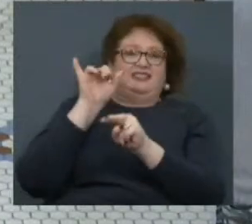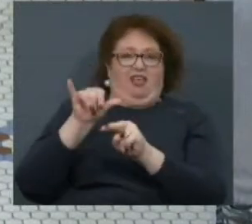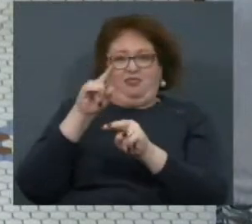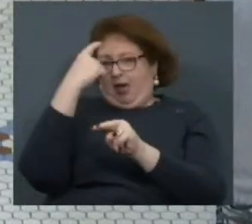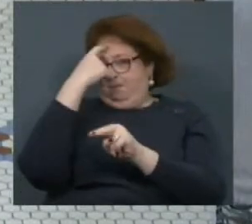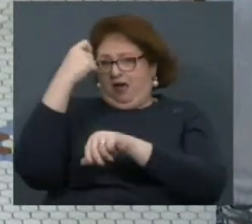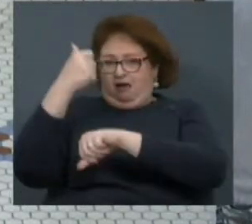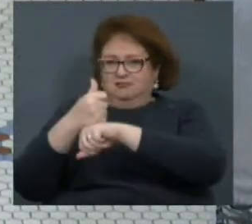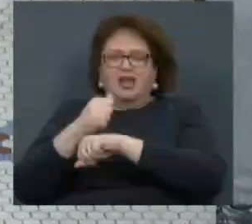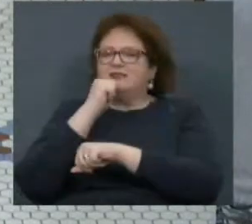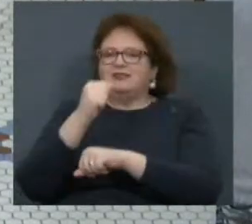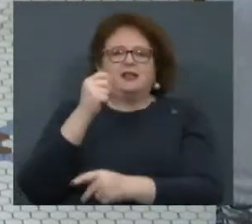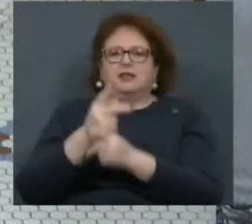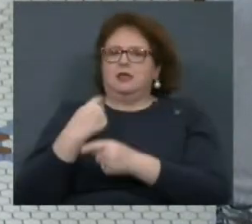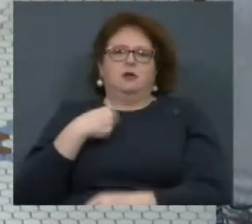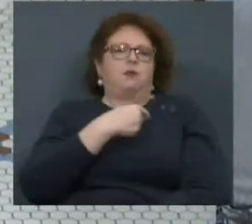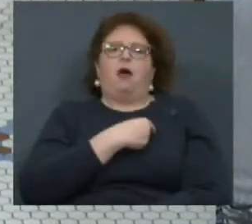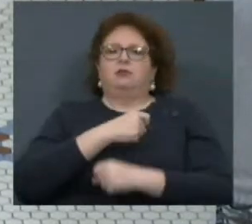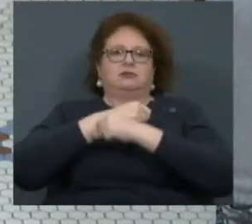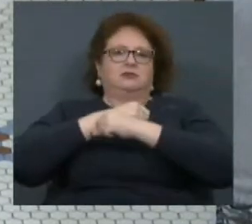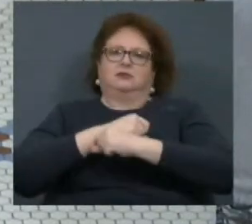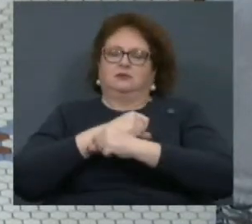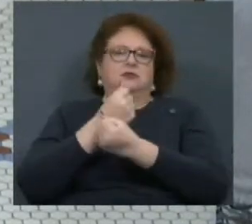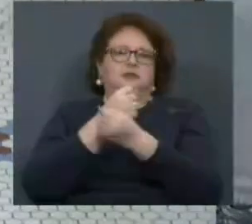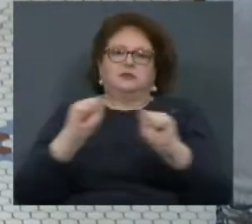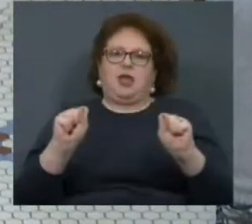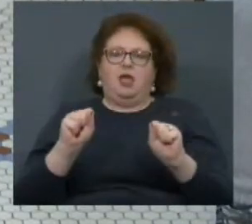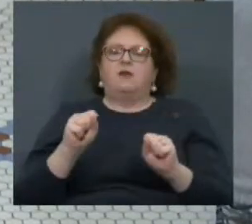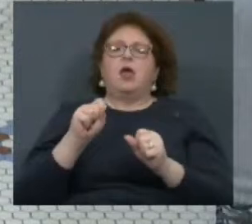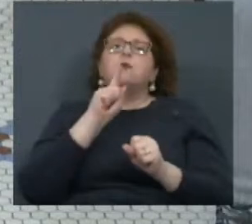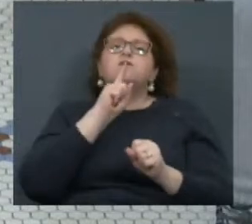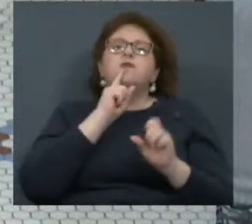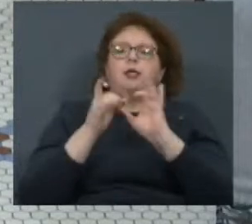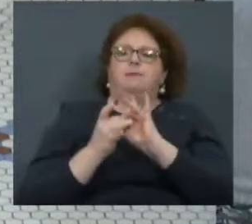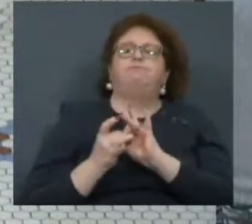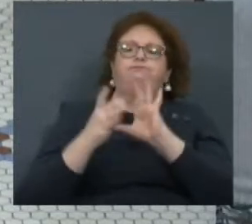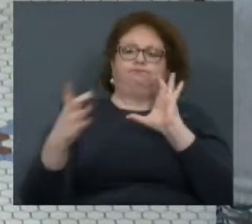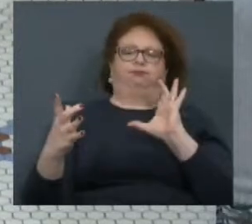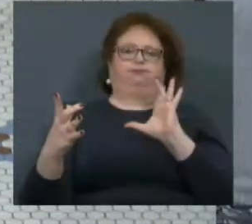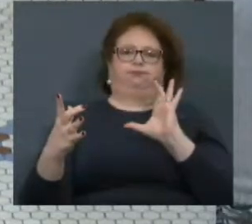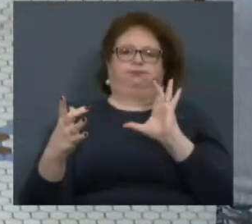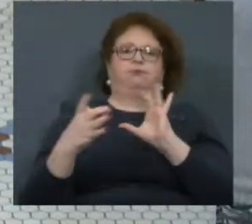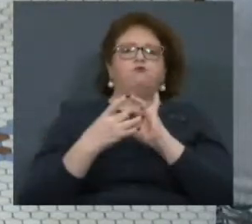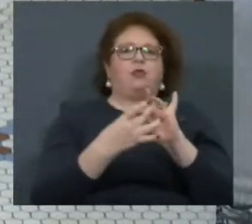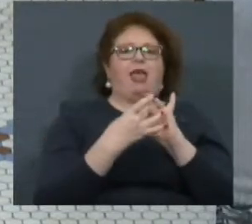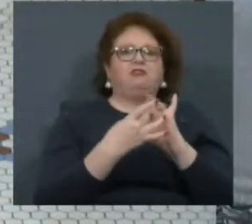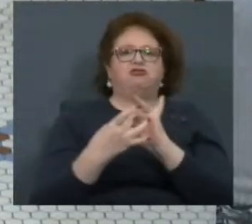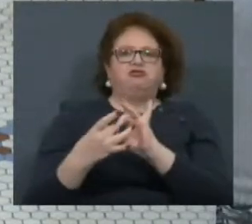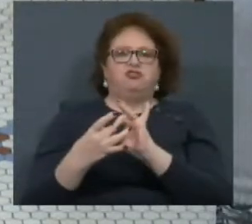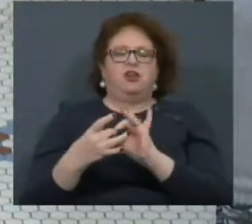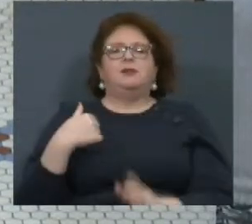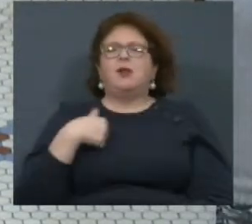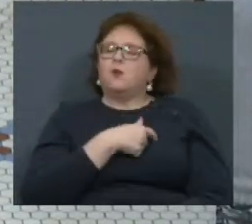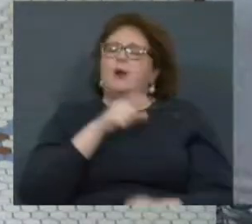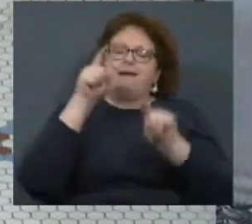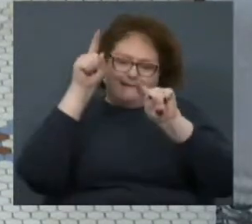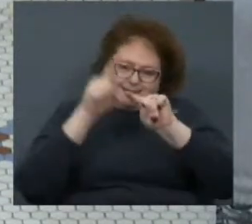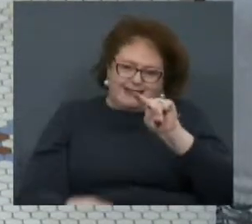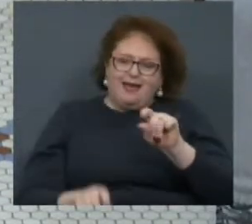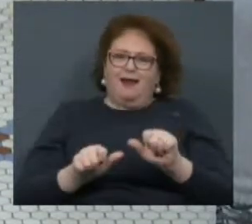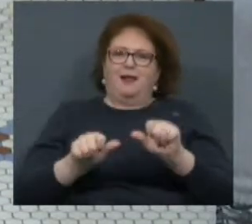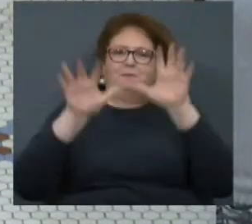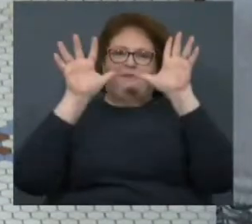It brings us further out of relationship with one another. And right now, more than ever, we cannot abandon one